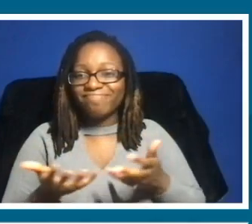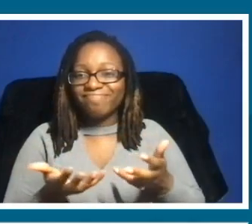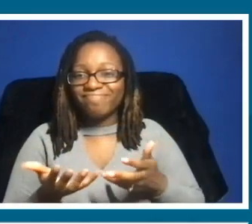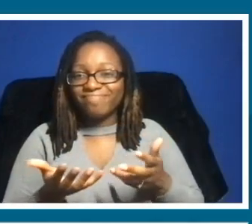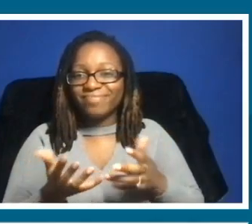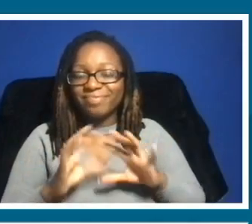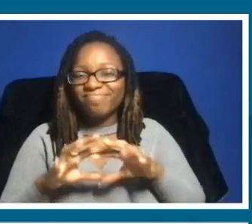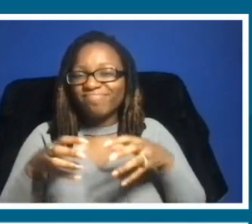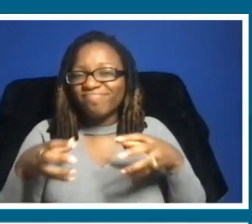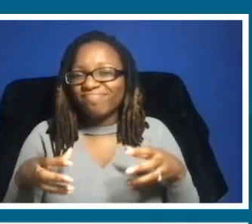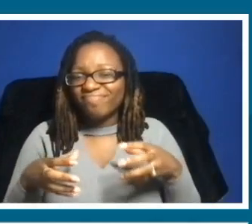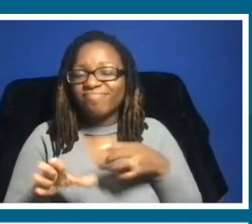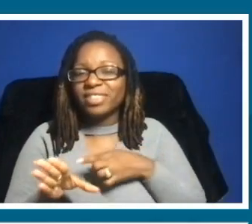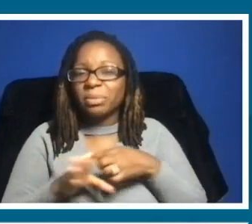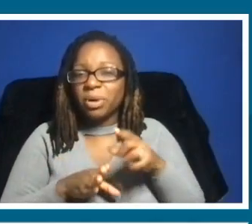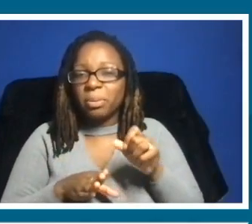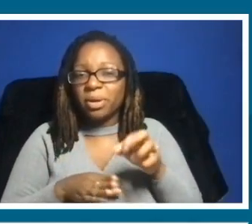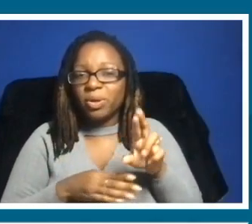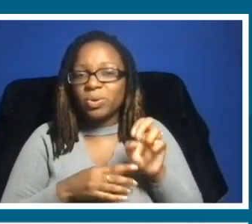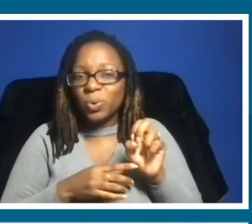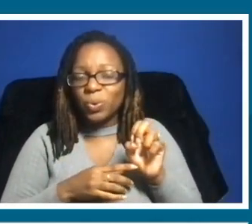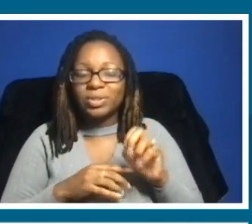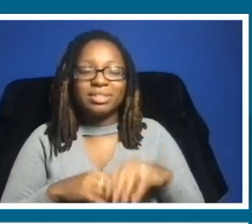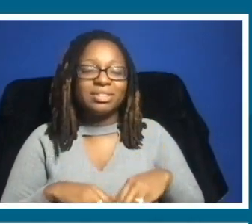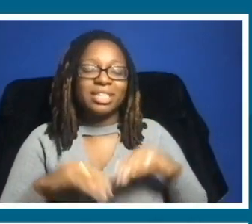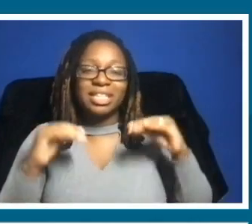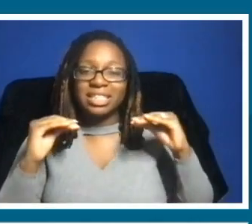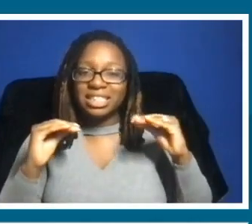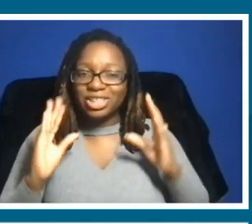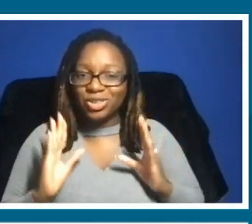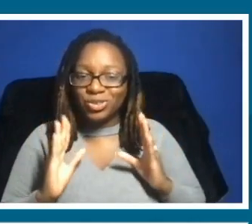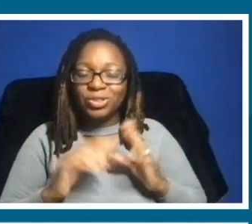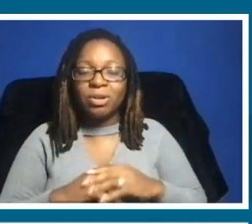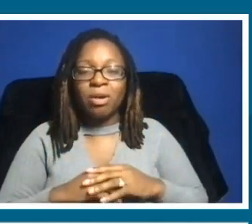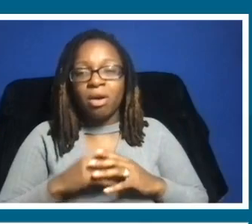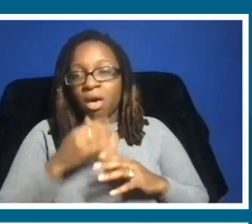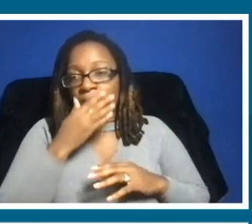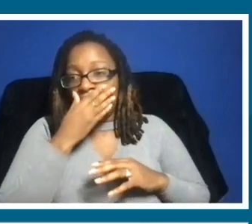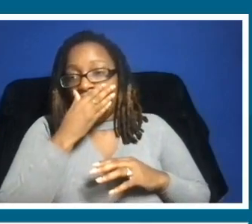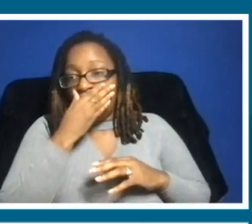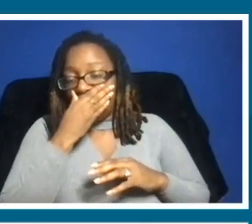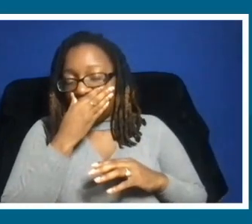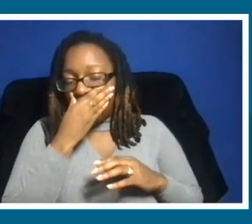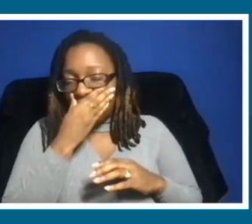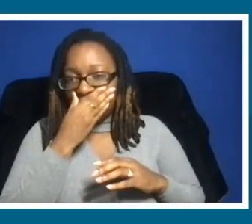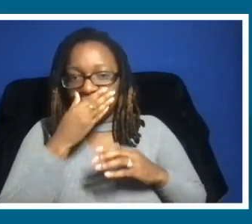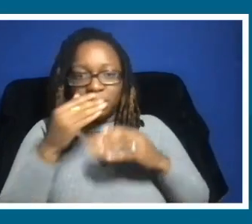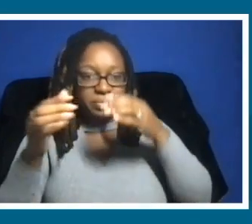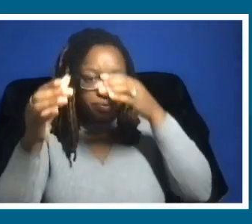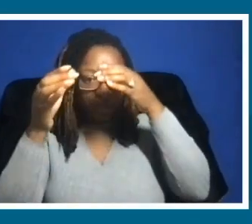combination of primary sources, teachers, and scholars.